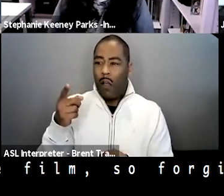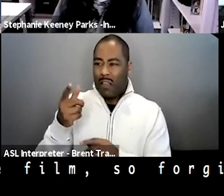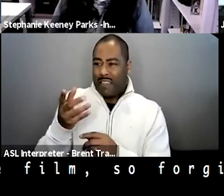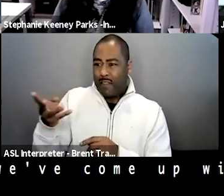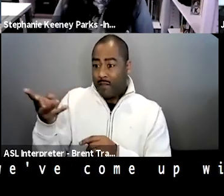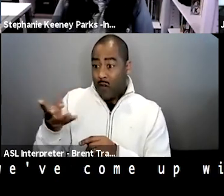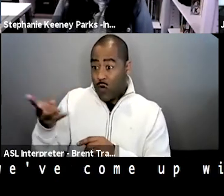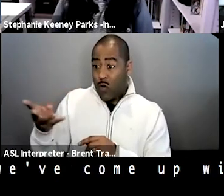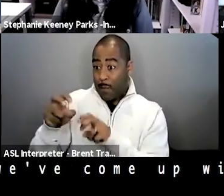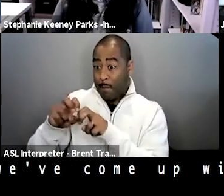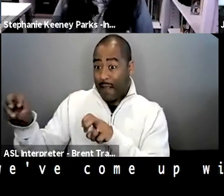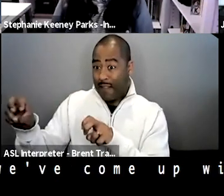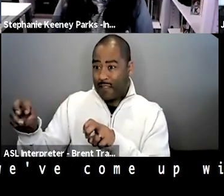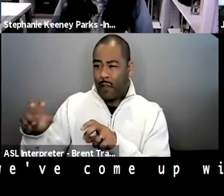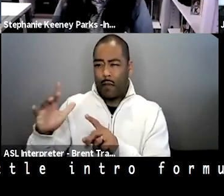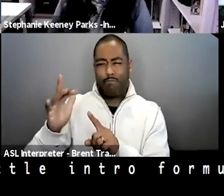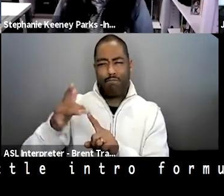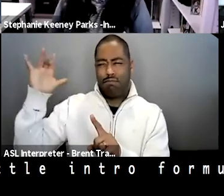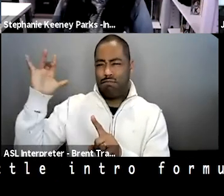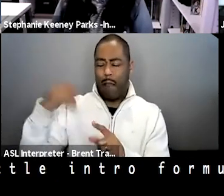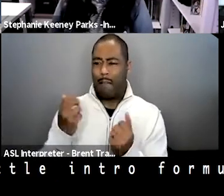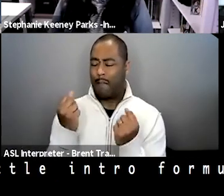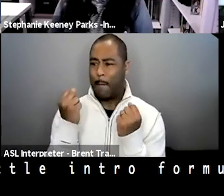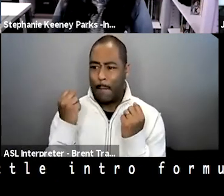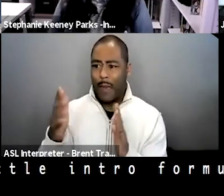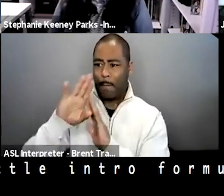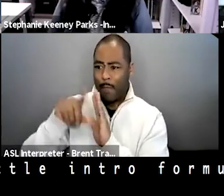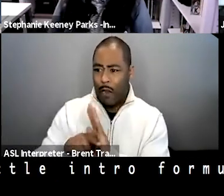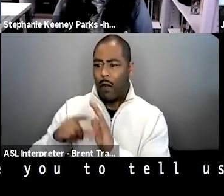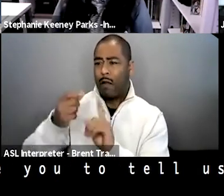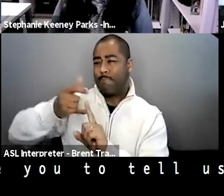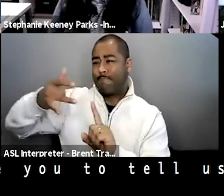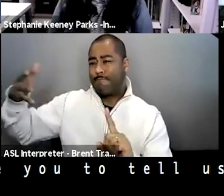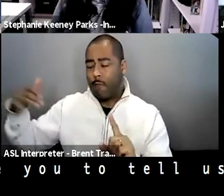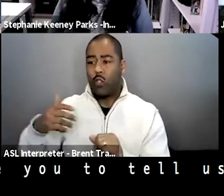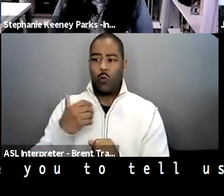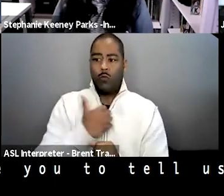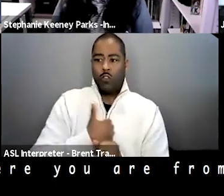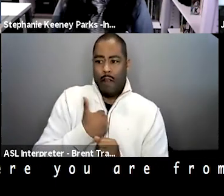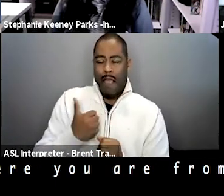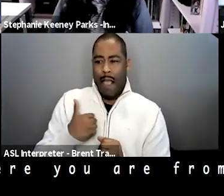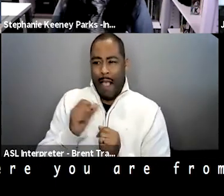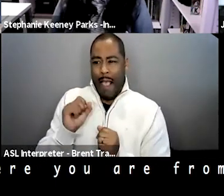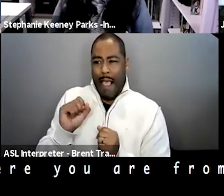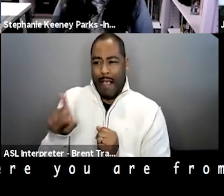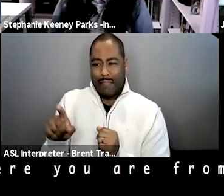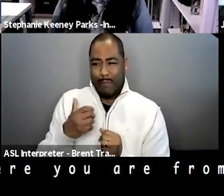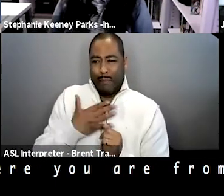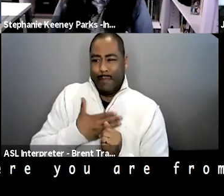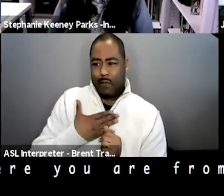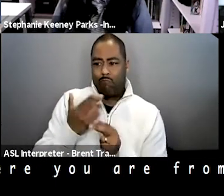those, and we want to get to the questions and the discussion about the film. So forgive us that we've come up with a short